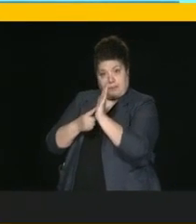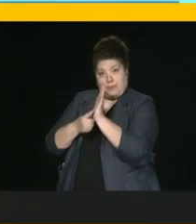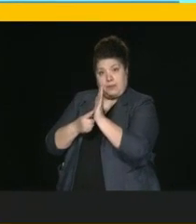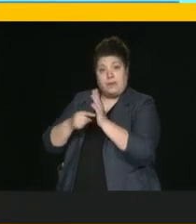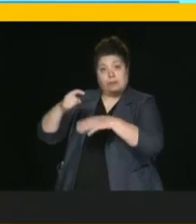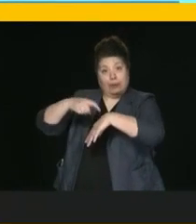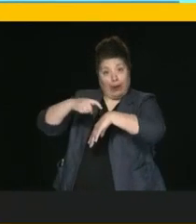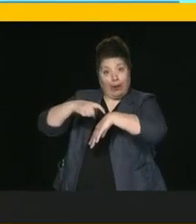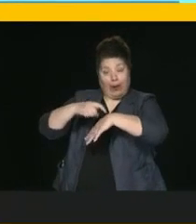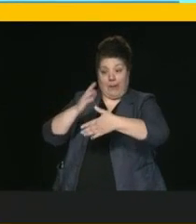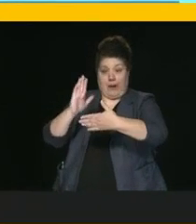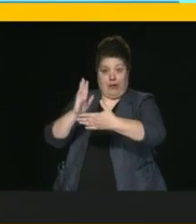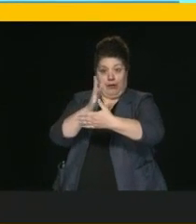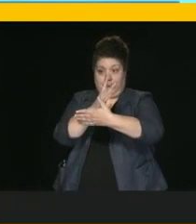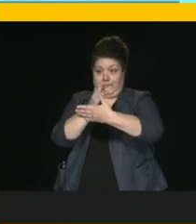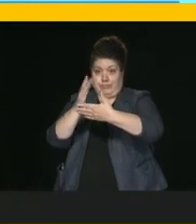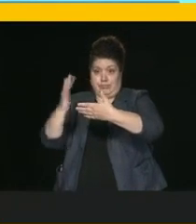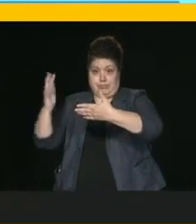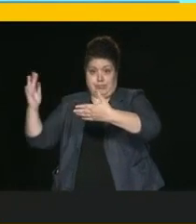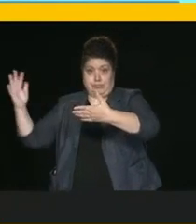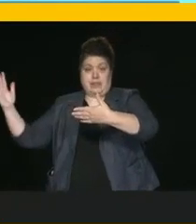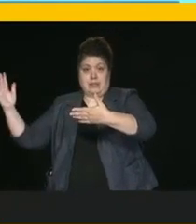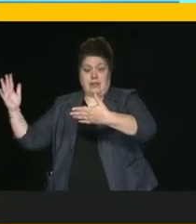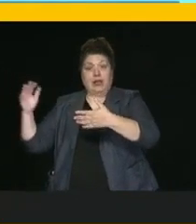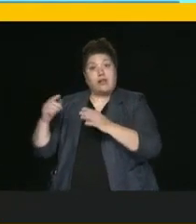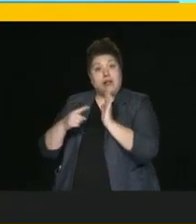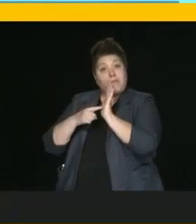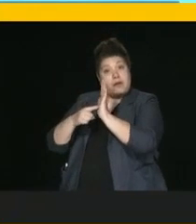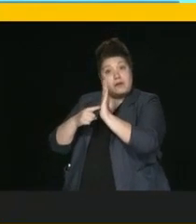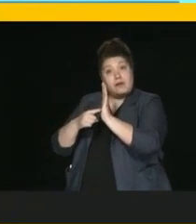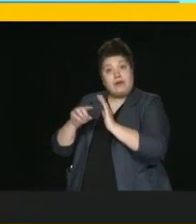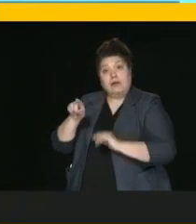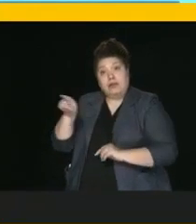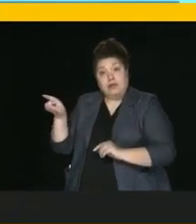Different modeling scenarios produce different outcomes.